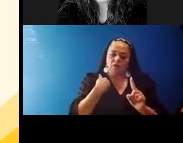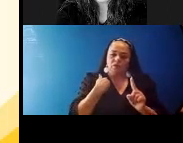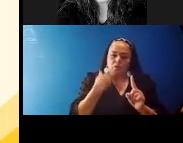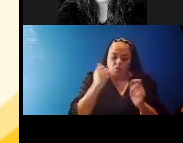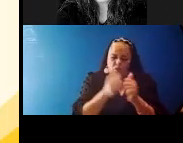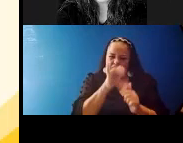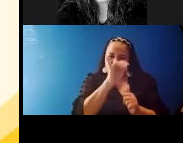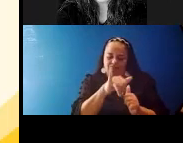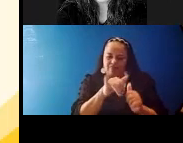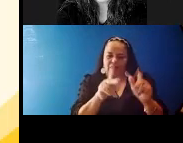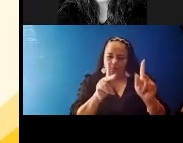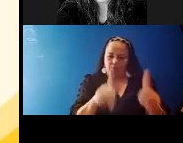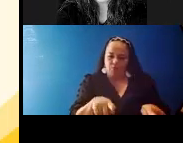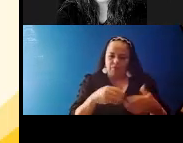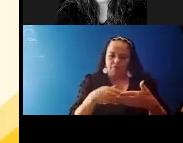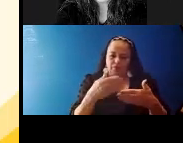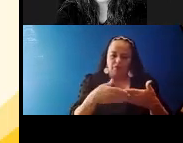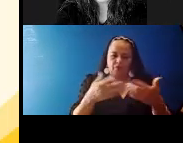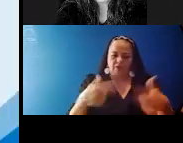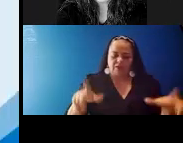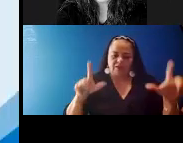first conundrum. You can go to the next slide.